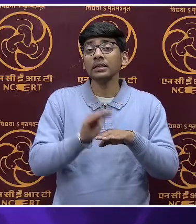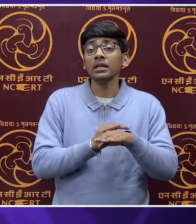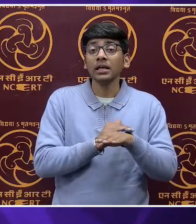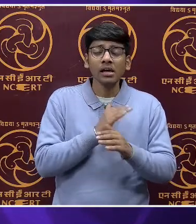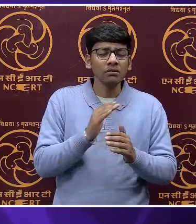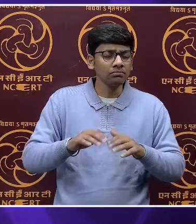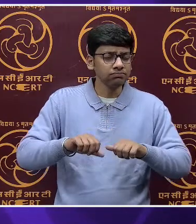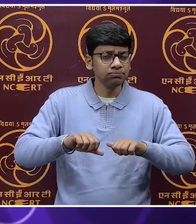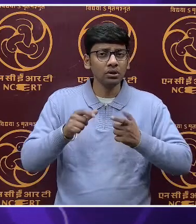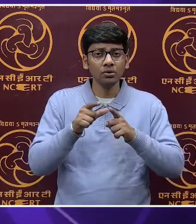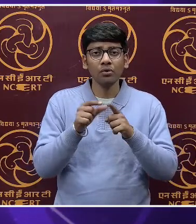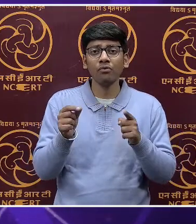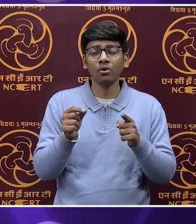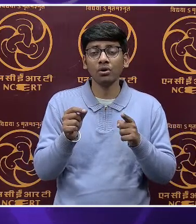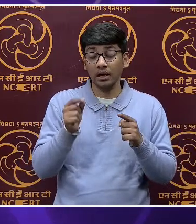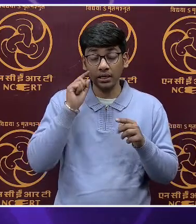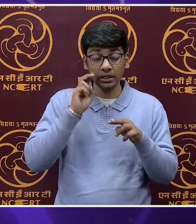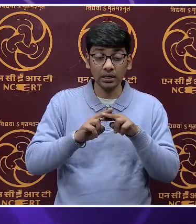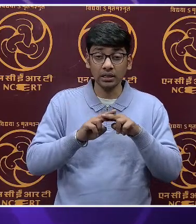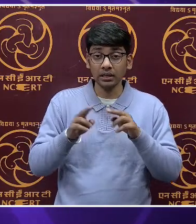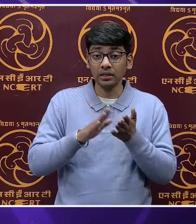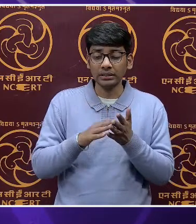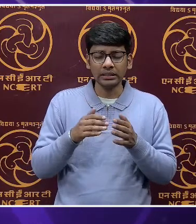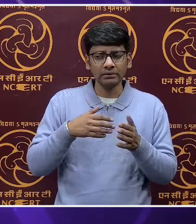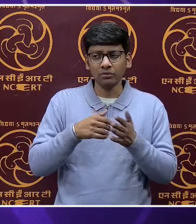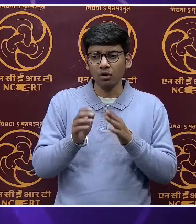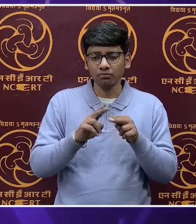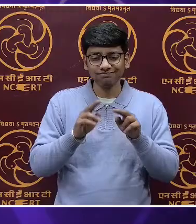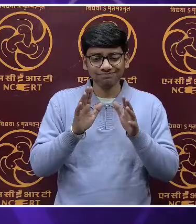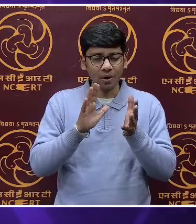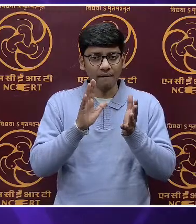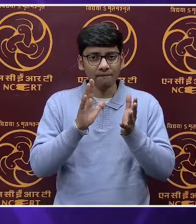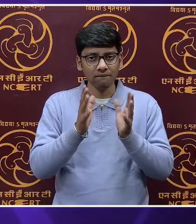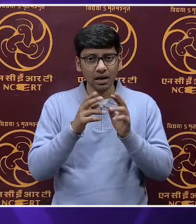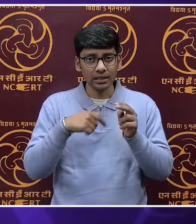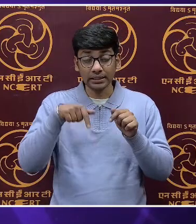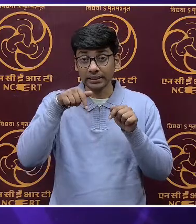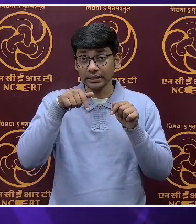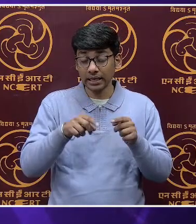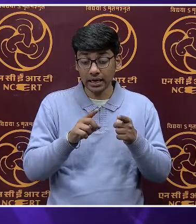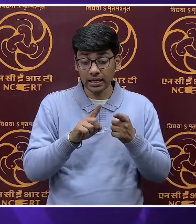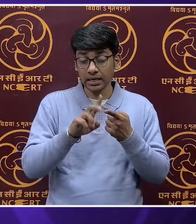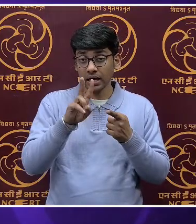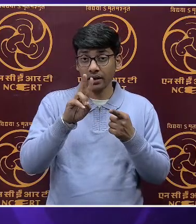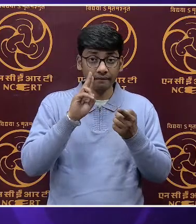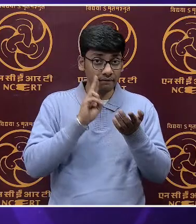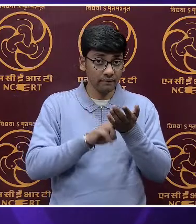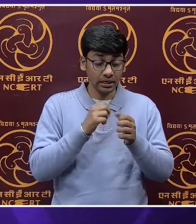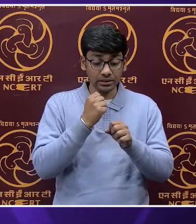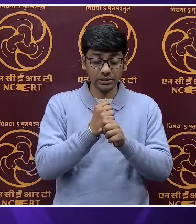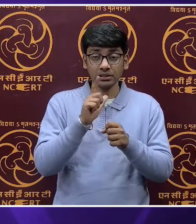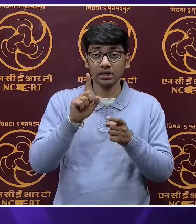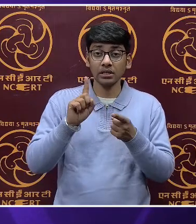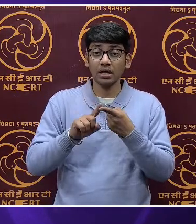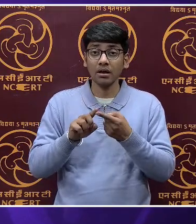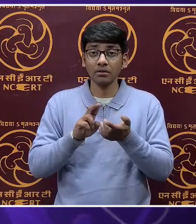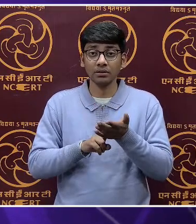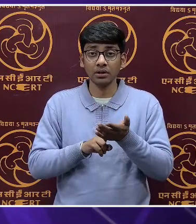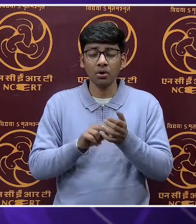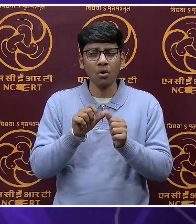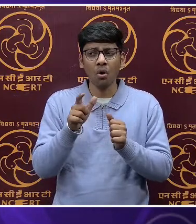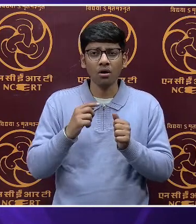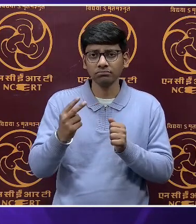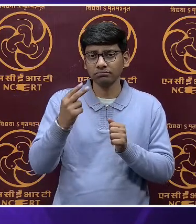grateful and passionate, humble and down to earth. Right, so that was Evelyn Glennie. That was a chapter for our viewers.